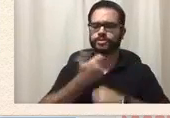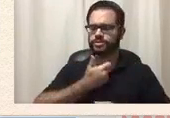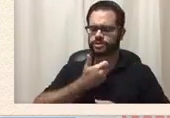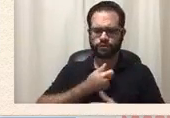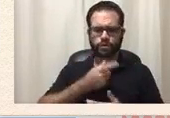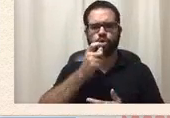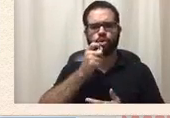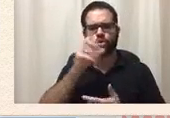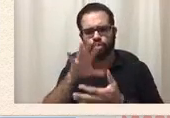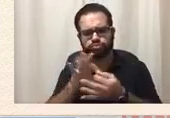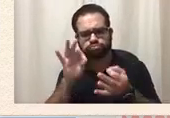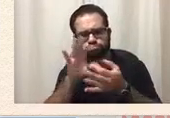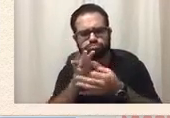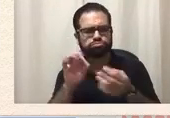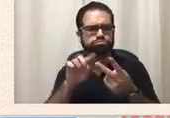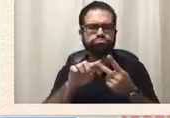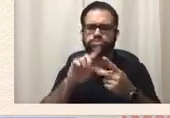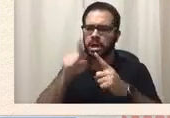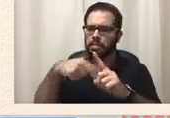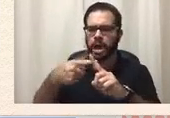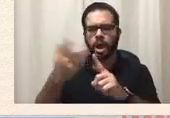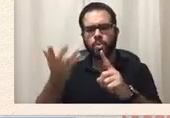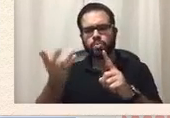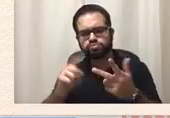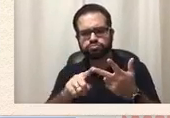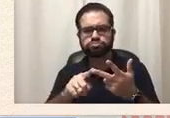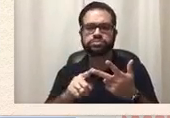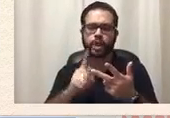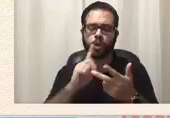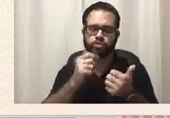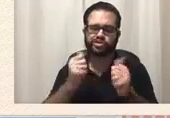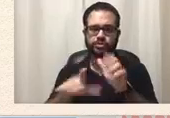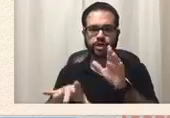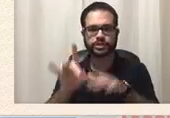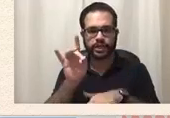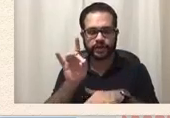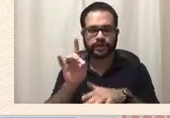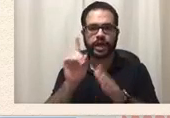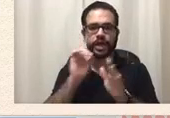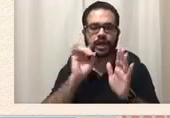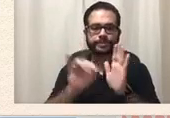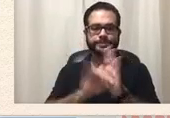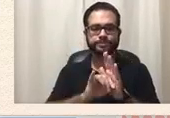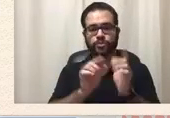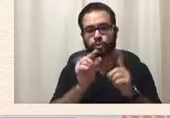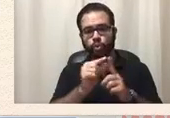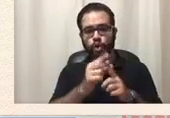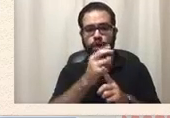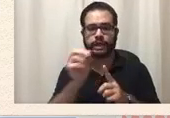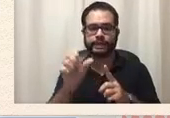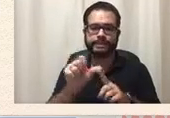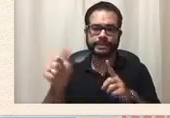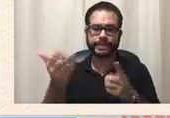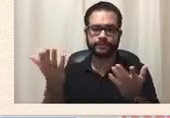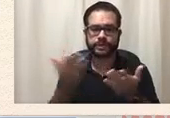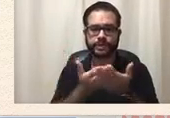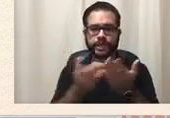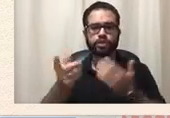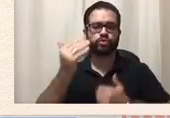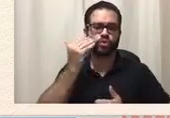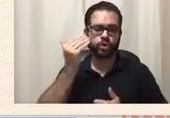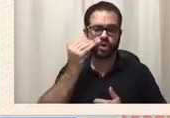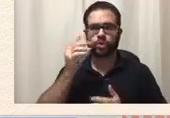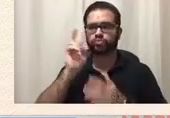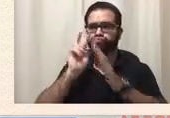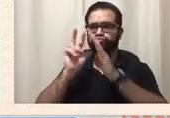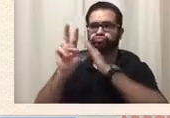story about? You will then try to identify words and things you know, make inferences, which is educated guesses